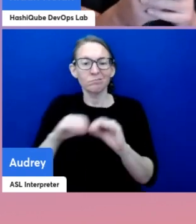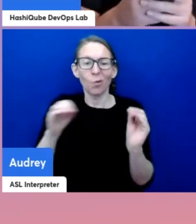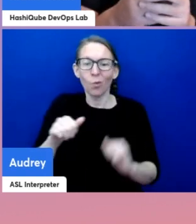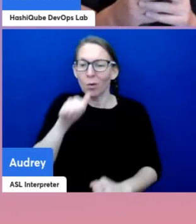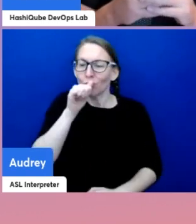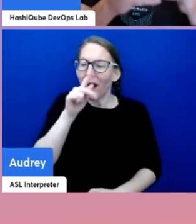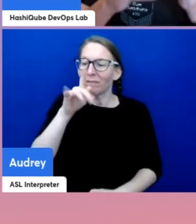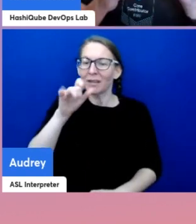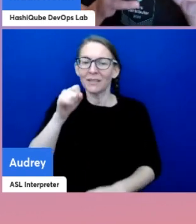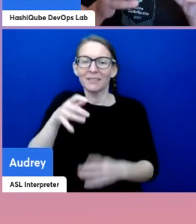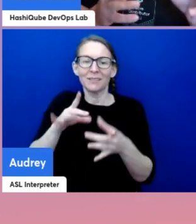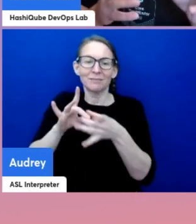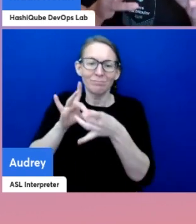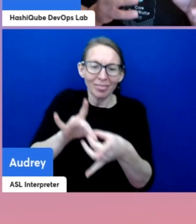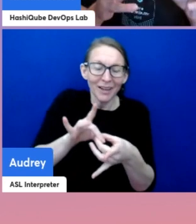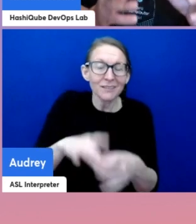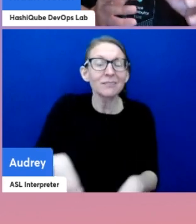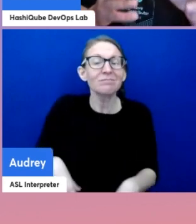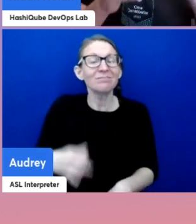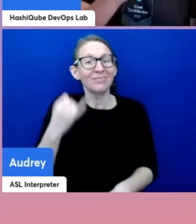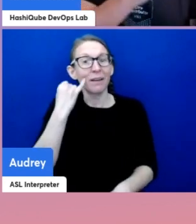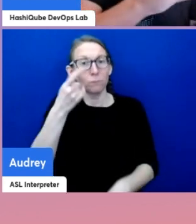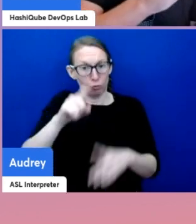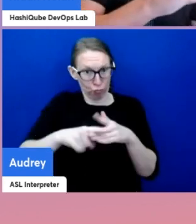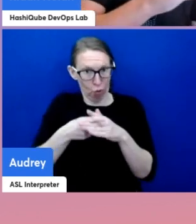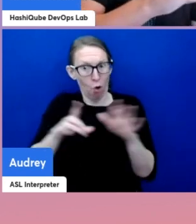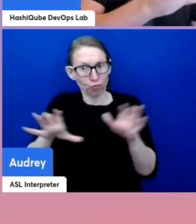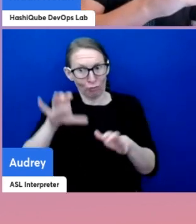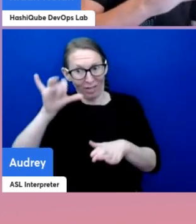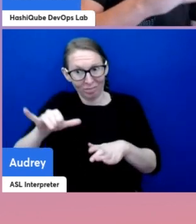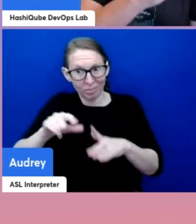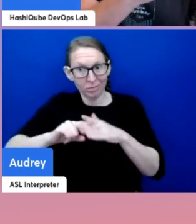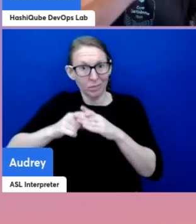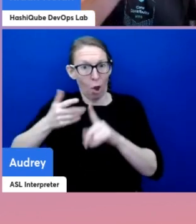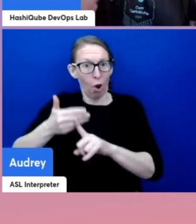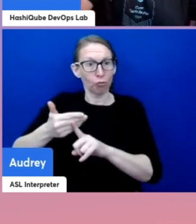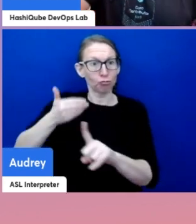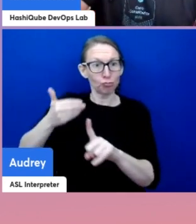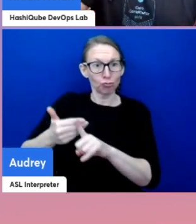in this. And if you start doing this early on in your